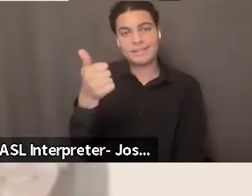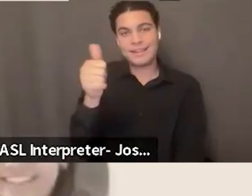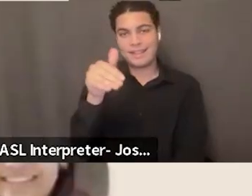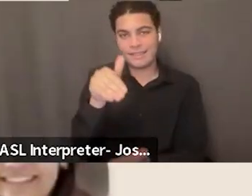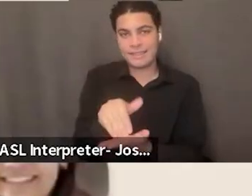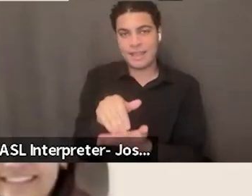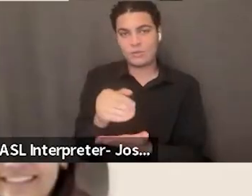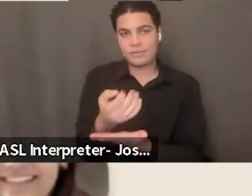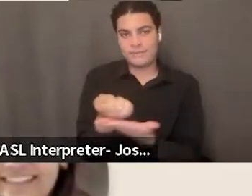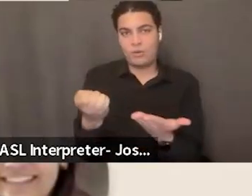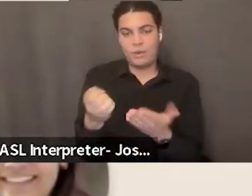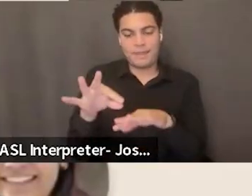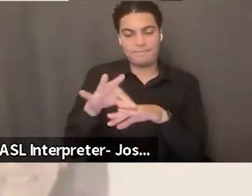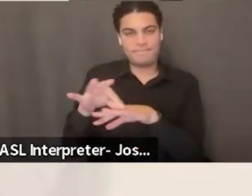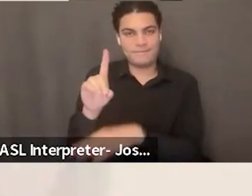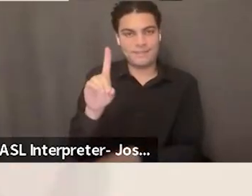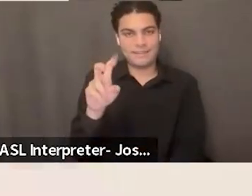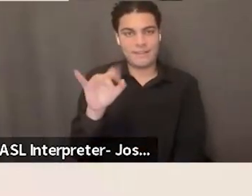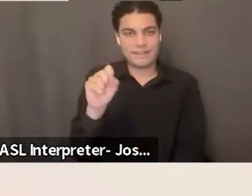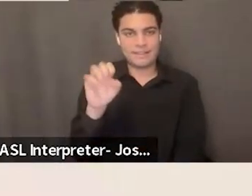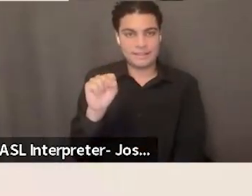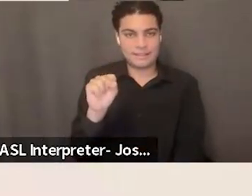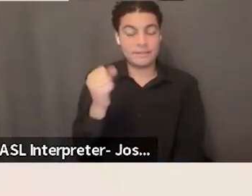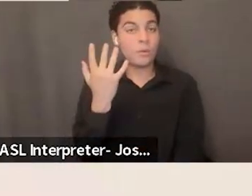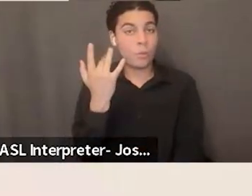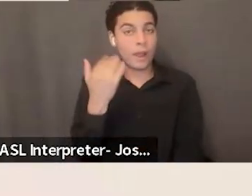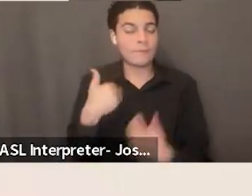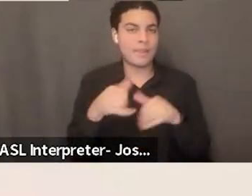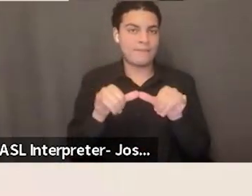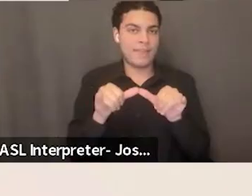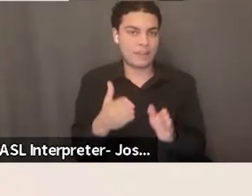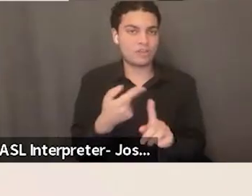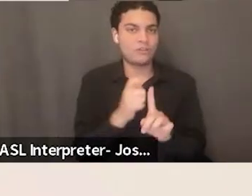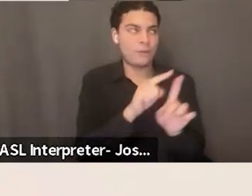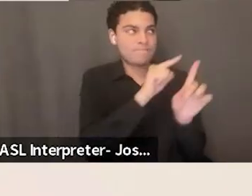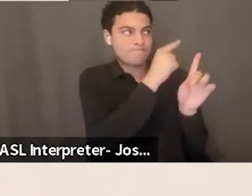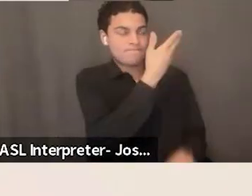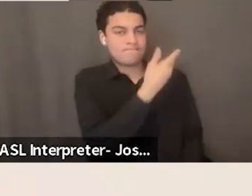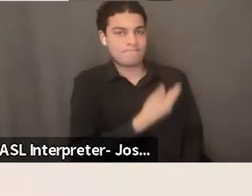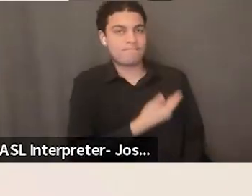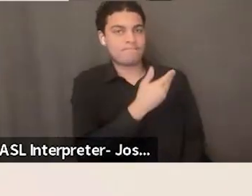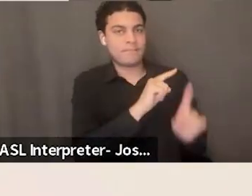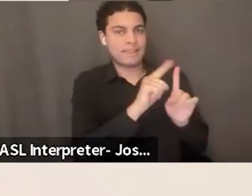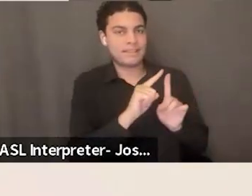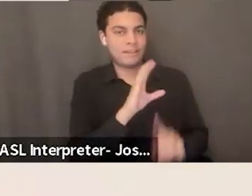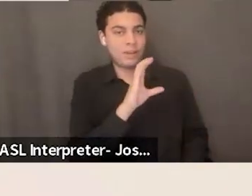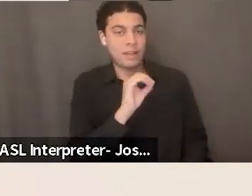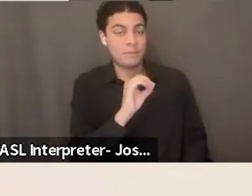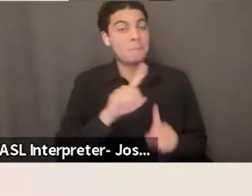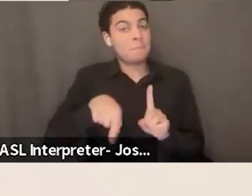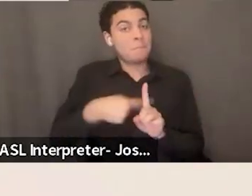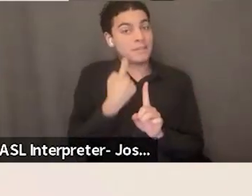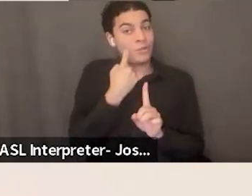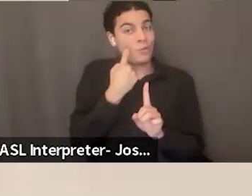because of a team of engineers and clinicians from Apple, Amazon, Microsoft, and most recently, the director of Nest from